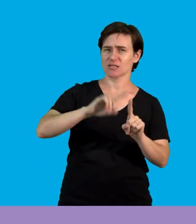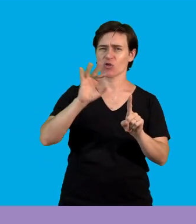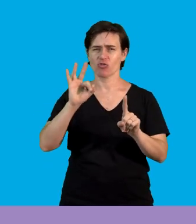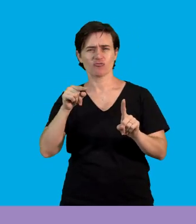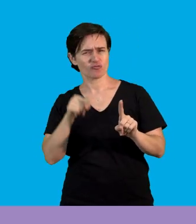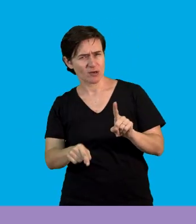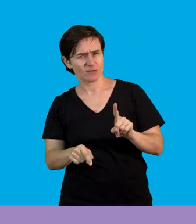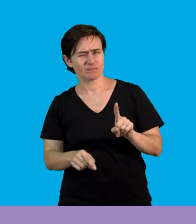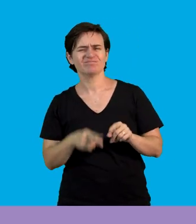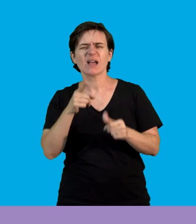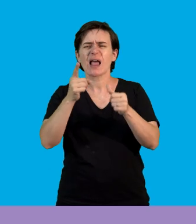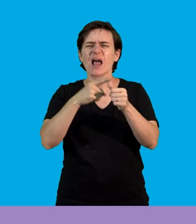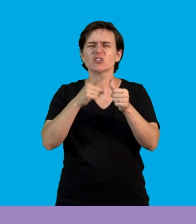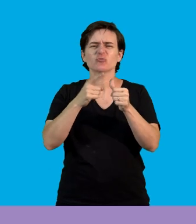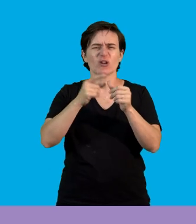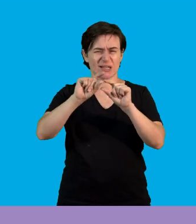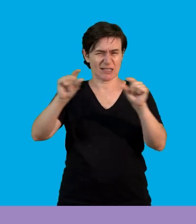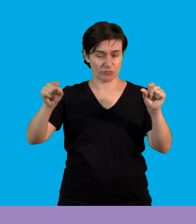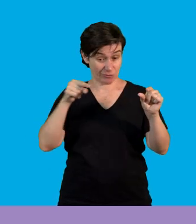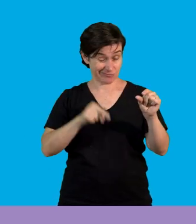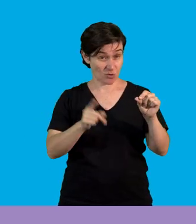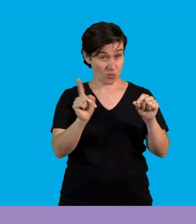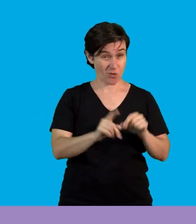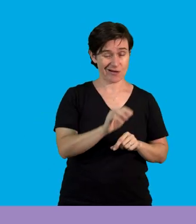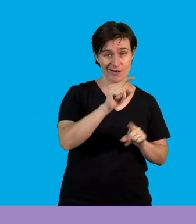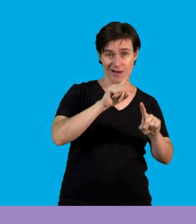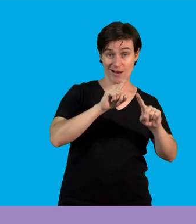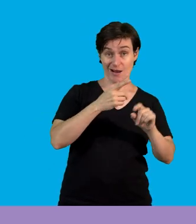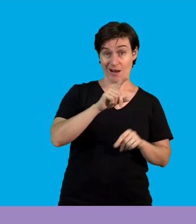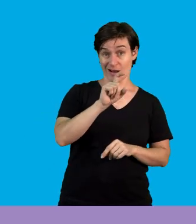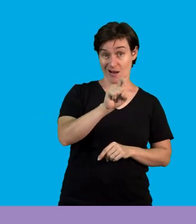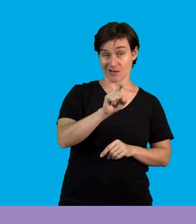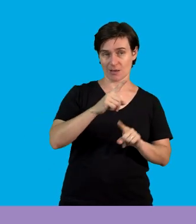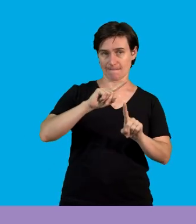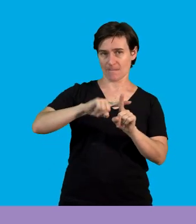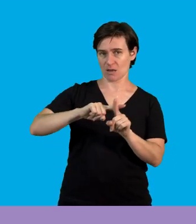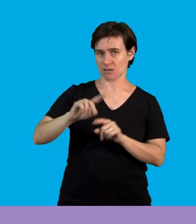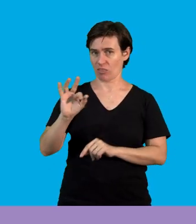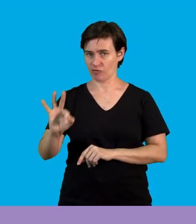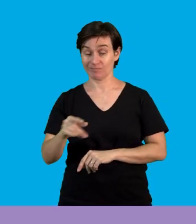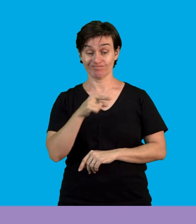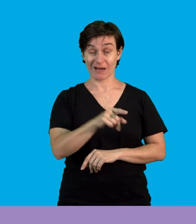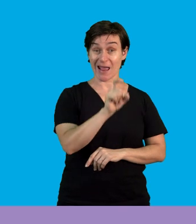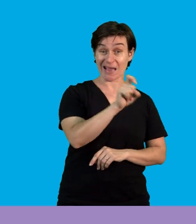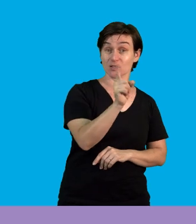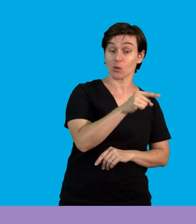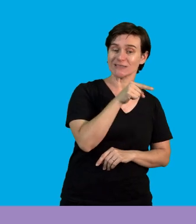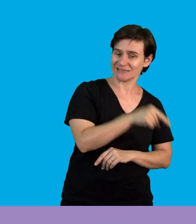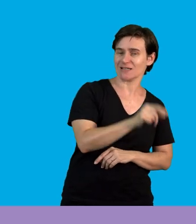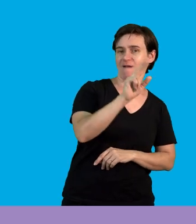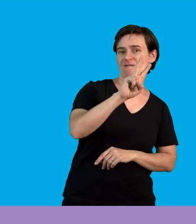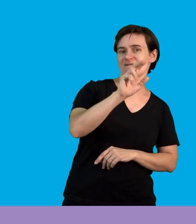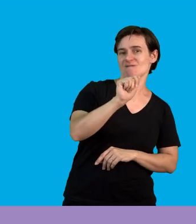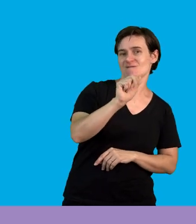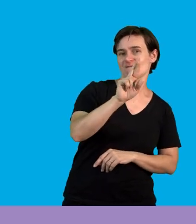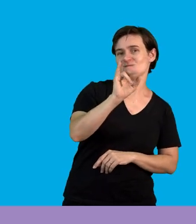binomial, it's a term that, an expression that has two terms, and we look at the first one. X is the variable